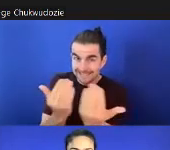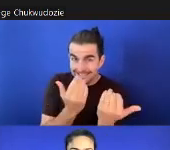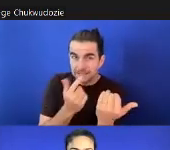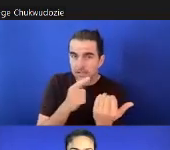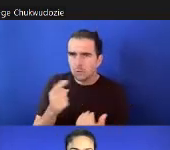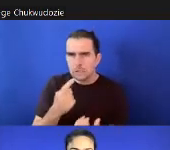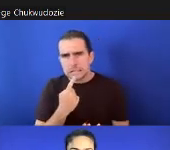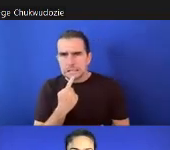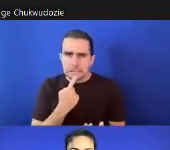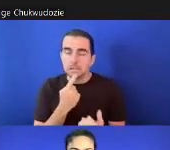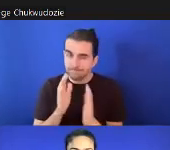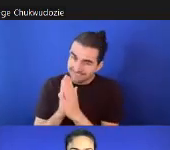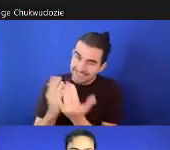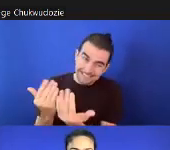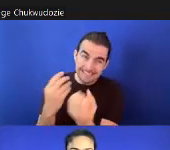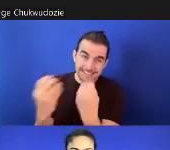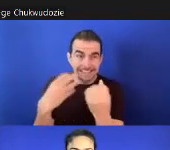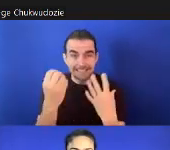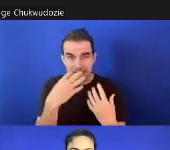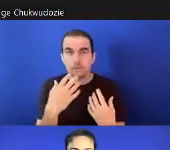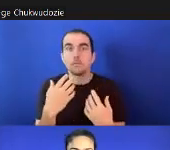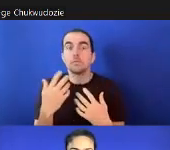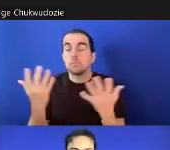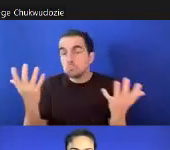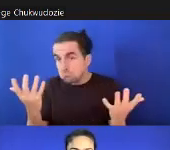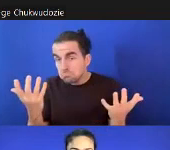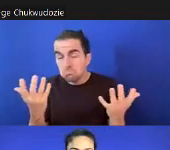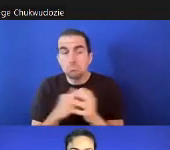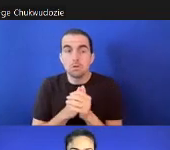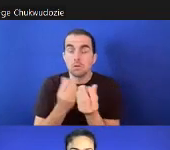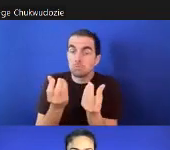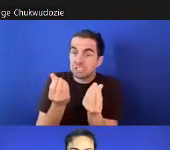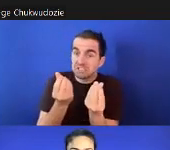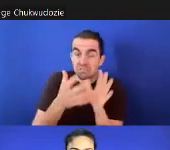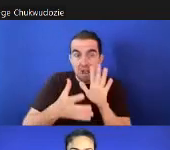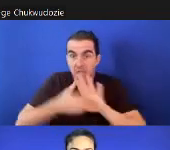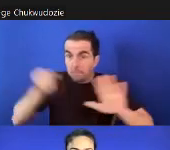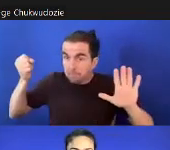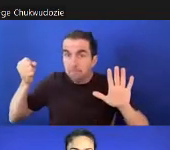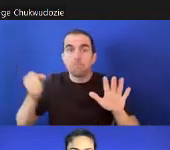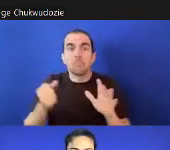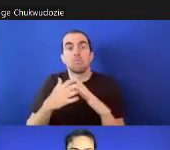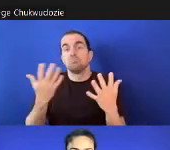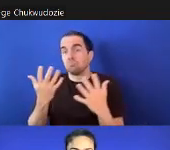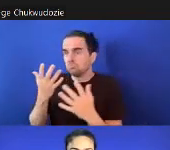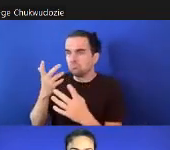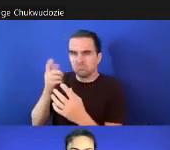sexual exploitation or abuse. So once they just suspect, they are to report. So it might not even be